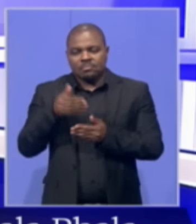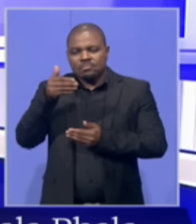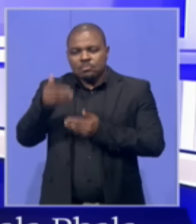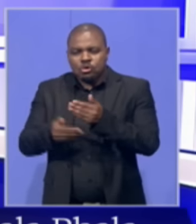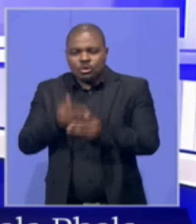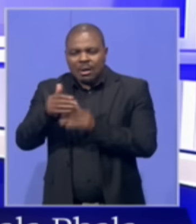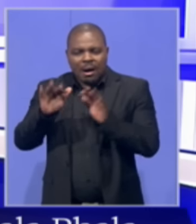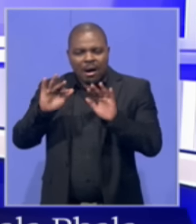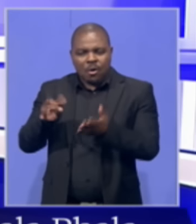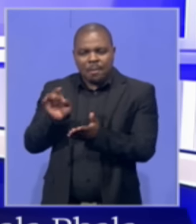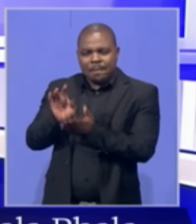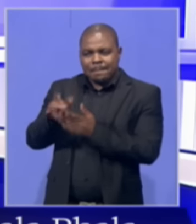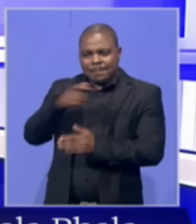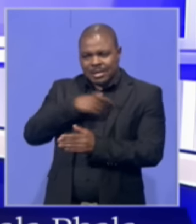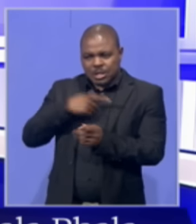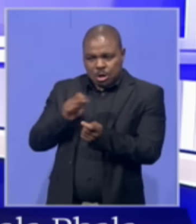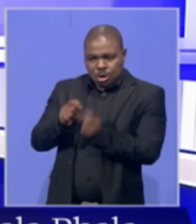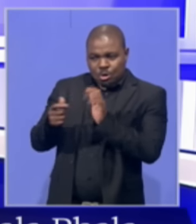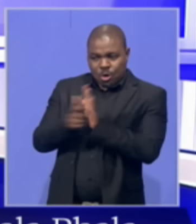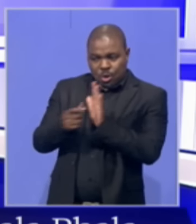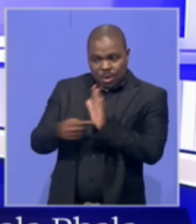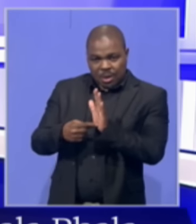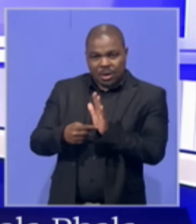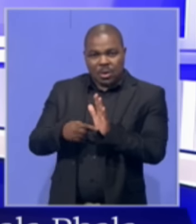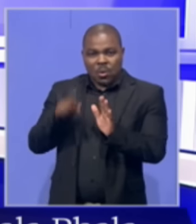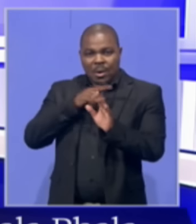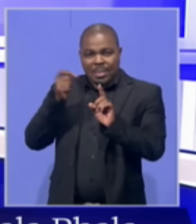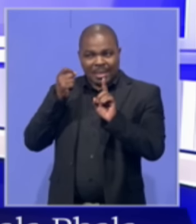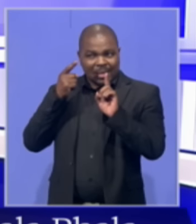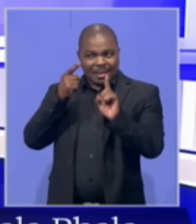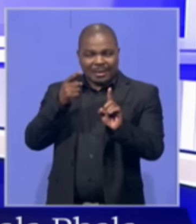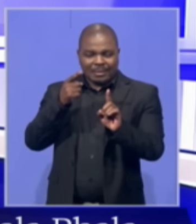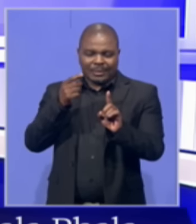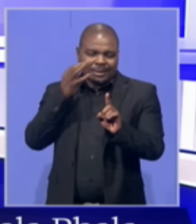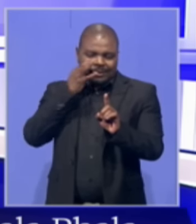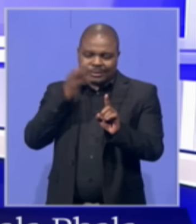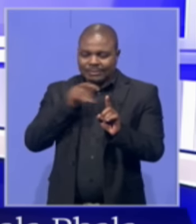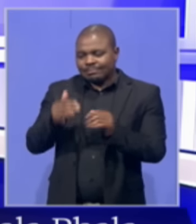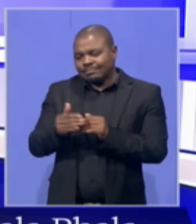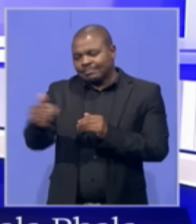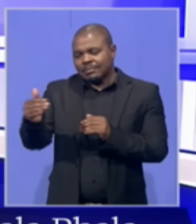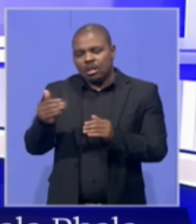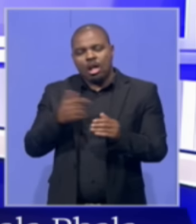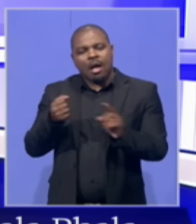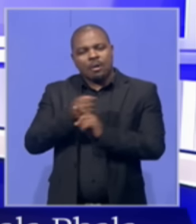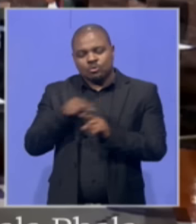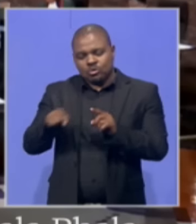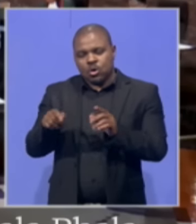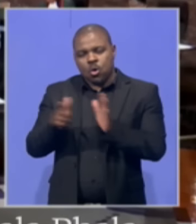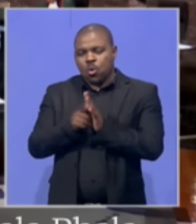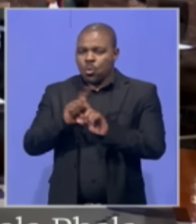mo maemong e fetolwe ka maitlhomo a gore e seka ya diriswa botlhaswa.